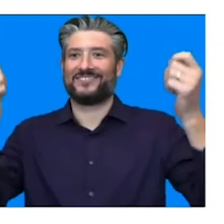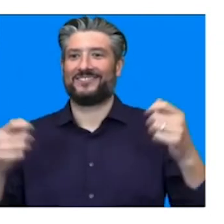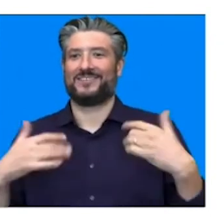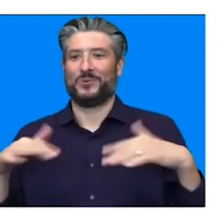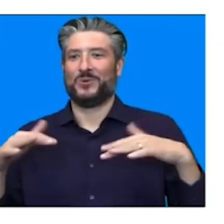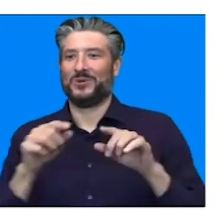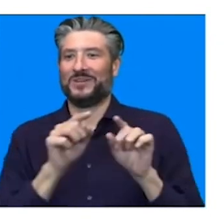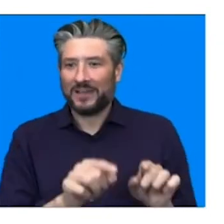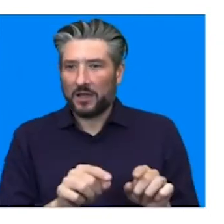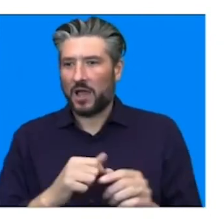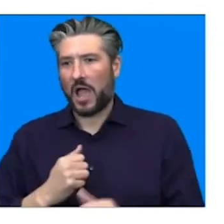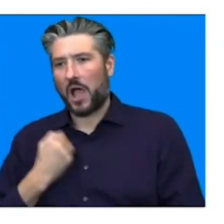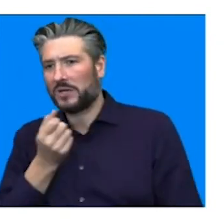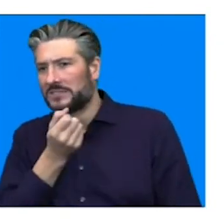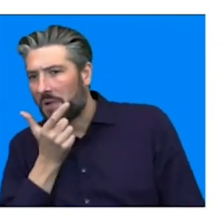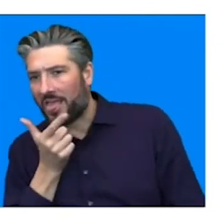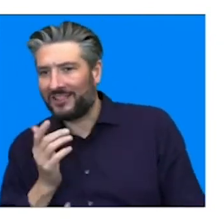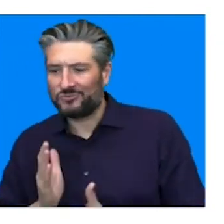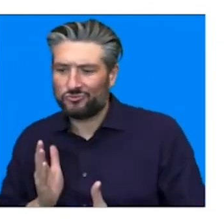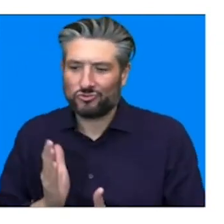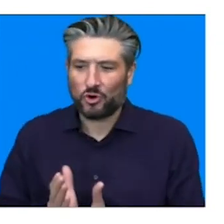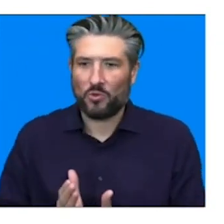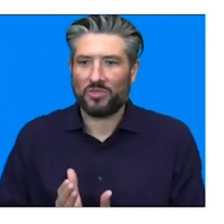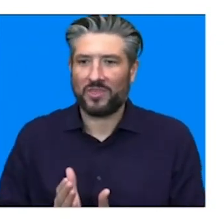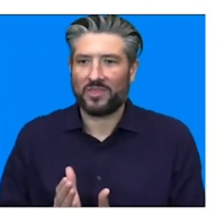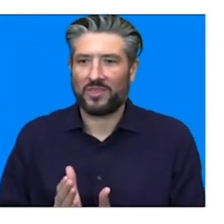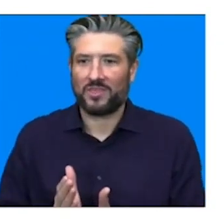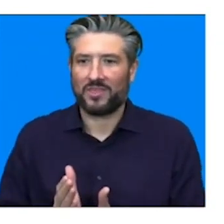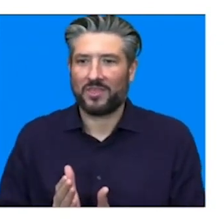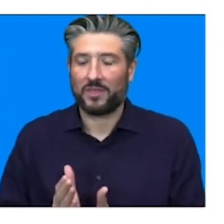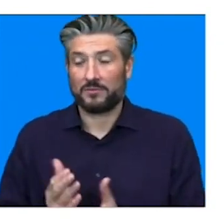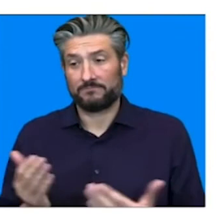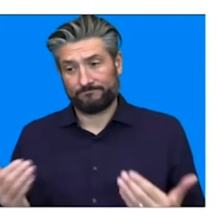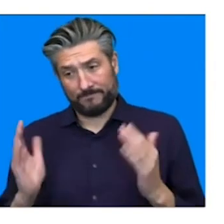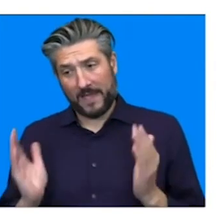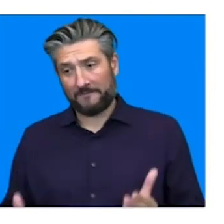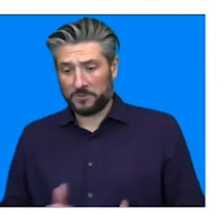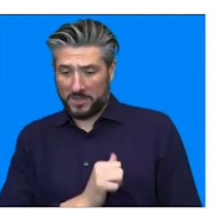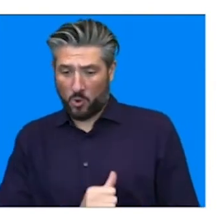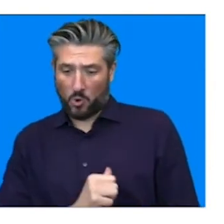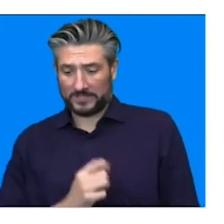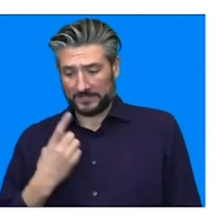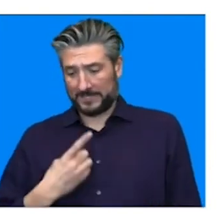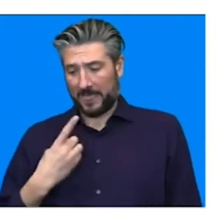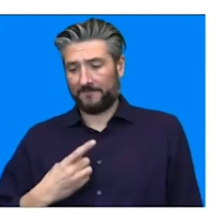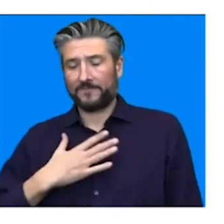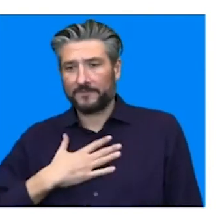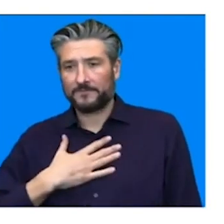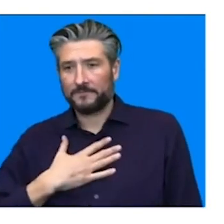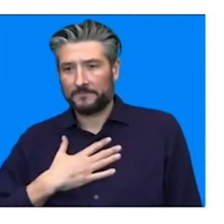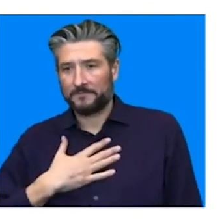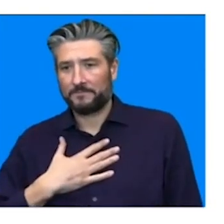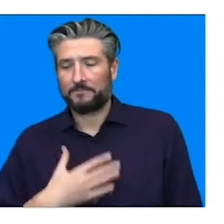Our truths. I think all you can be in your life is honest with yourself. This is the story of everything we've done.